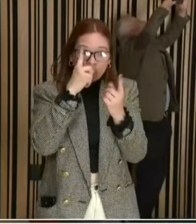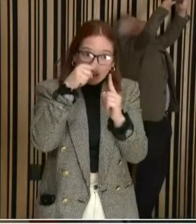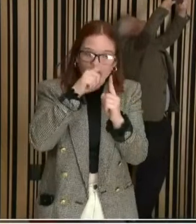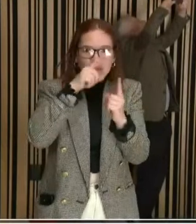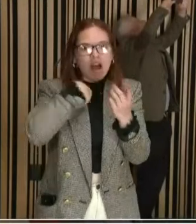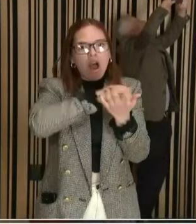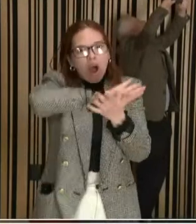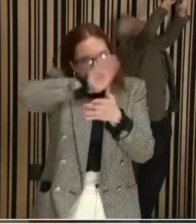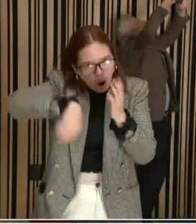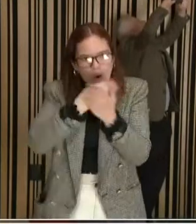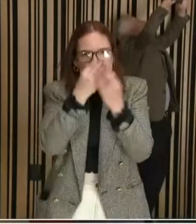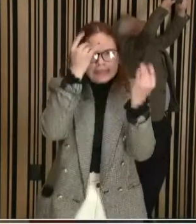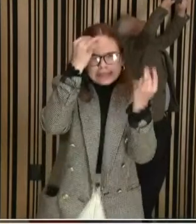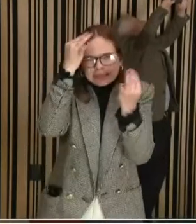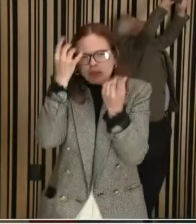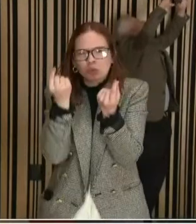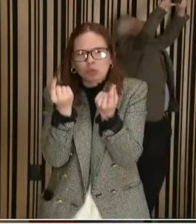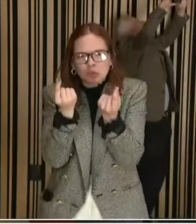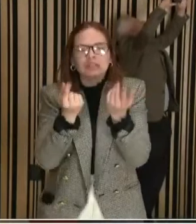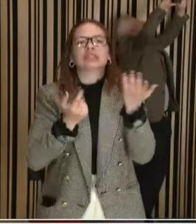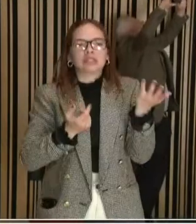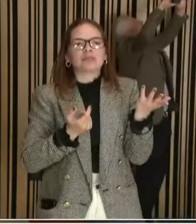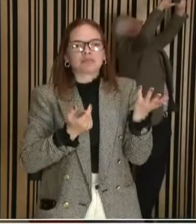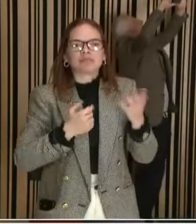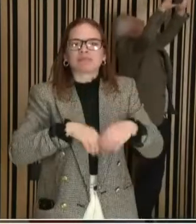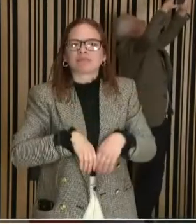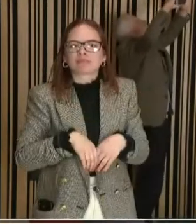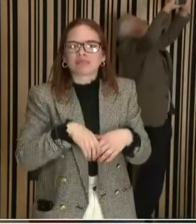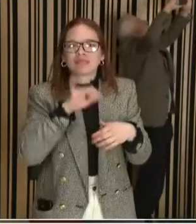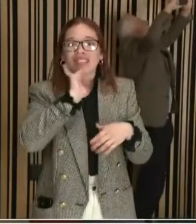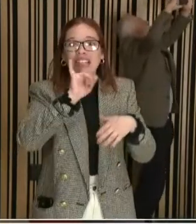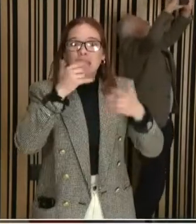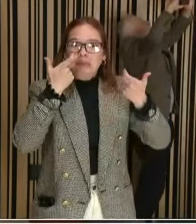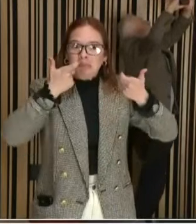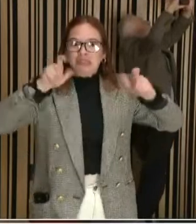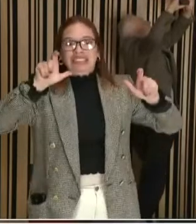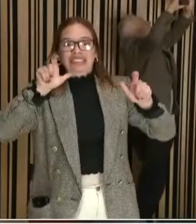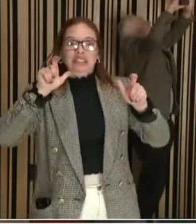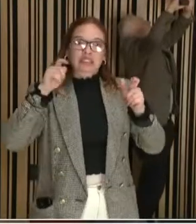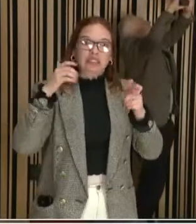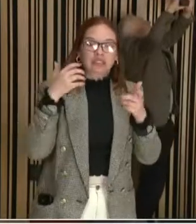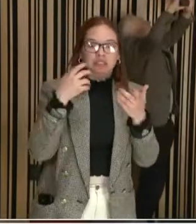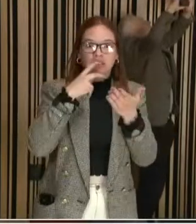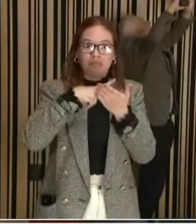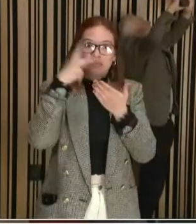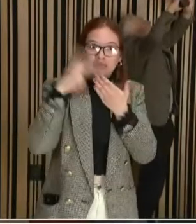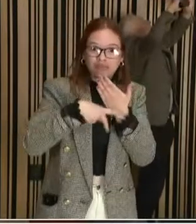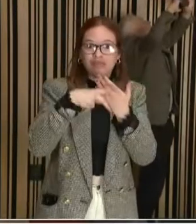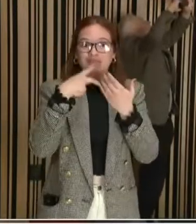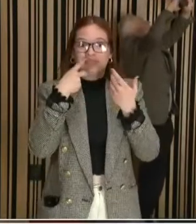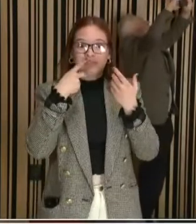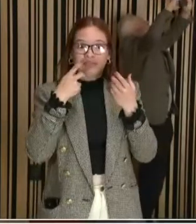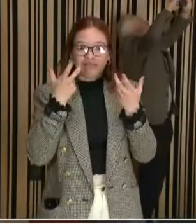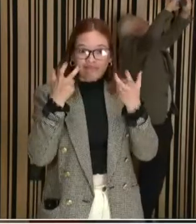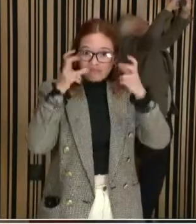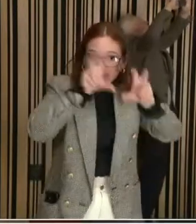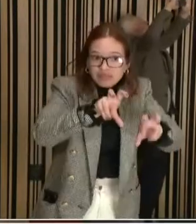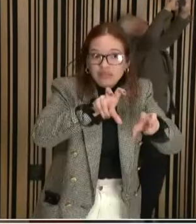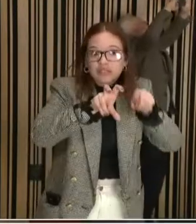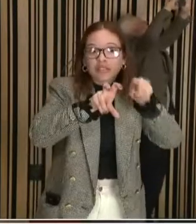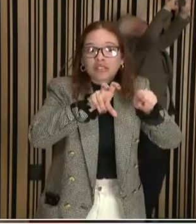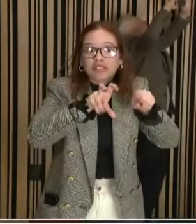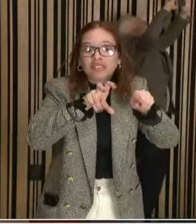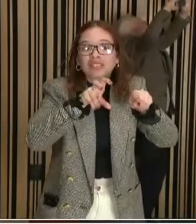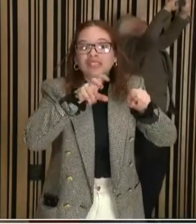proposal is we don't make huge new program investments. And that is the context that